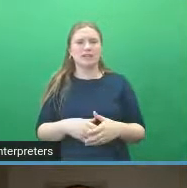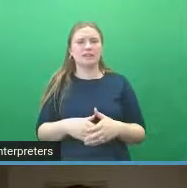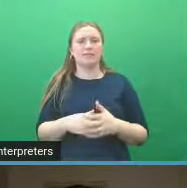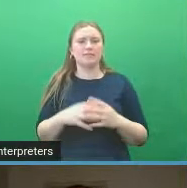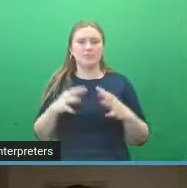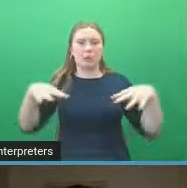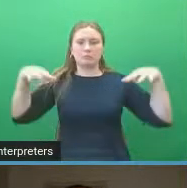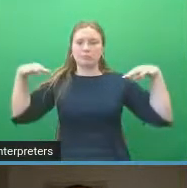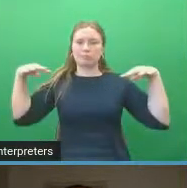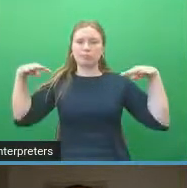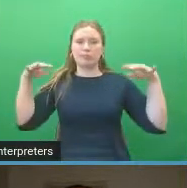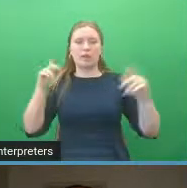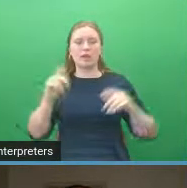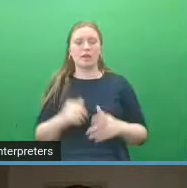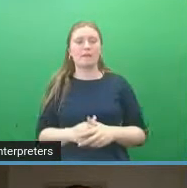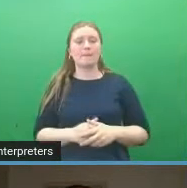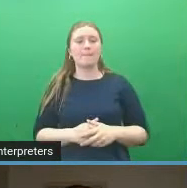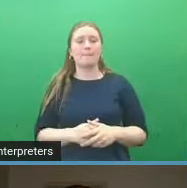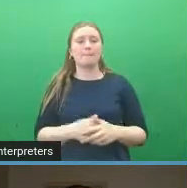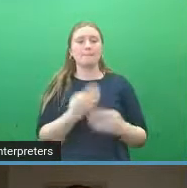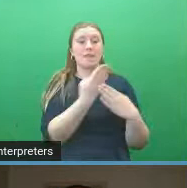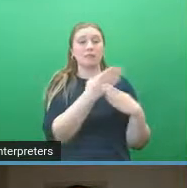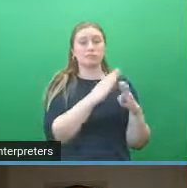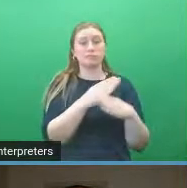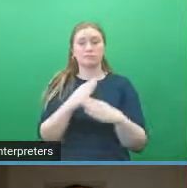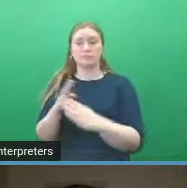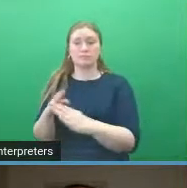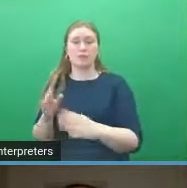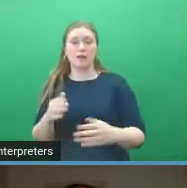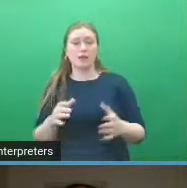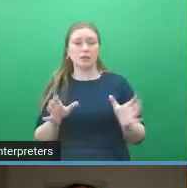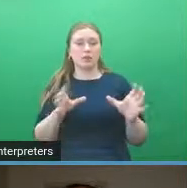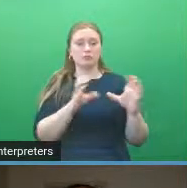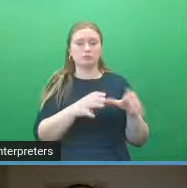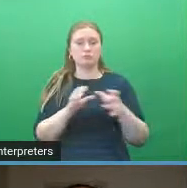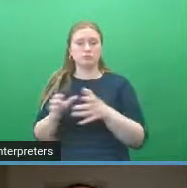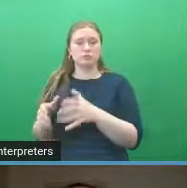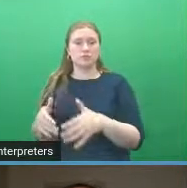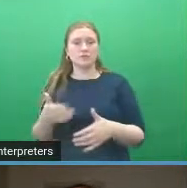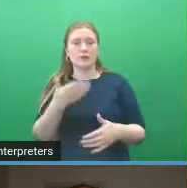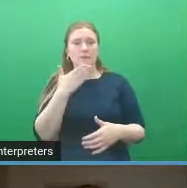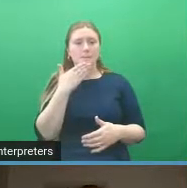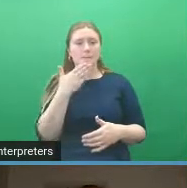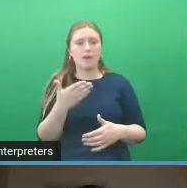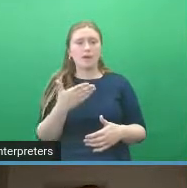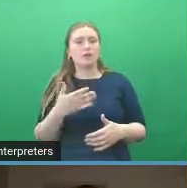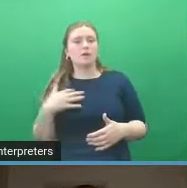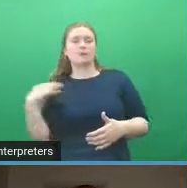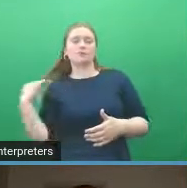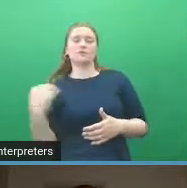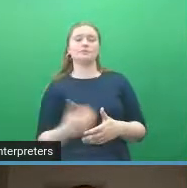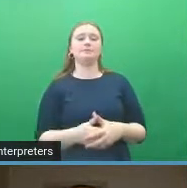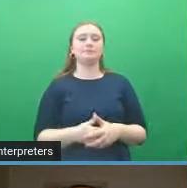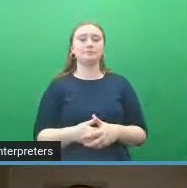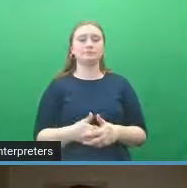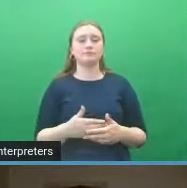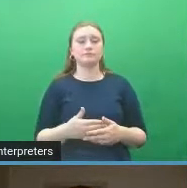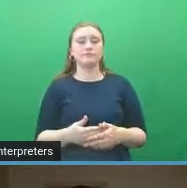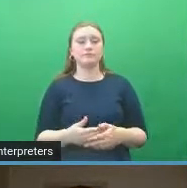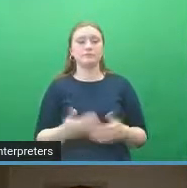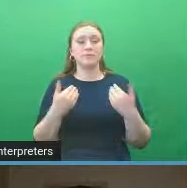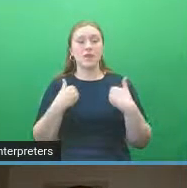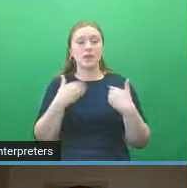Event breakout meeting ideas are just one of the ways you can bring your attendees together for meaningful conversations, thought leadership, and professional networking. The beauty